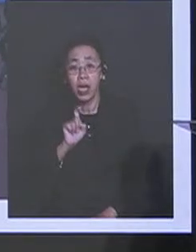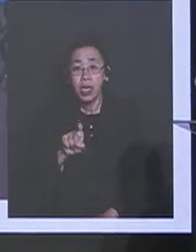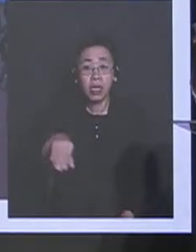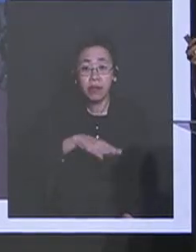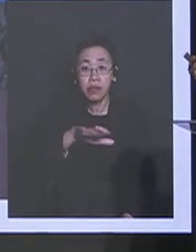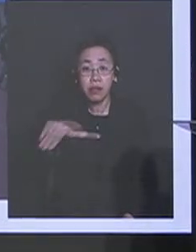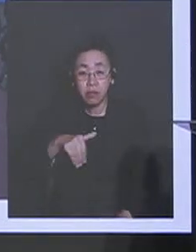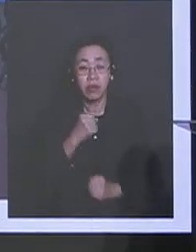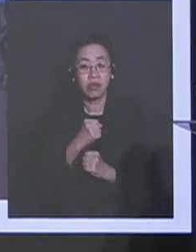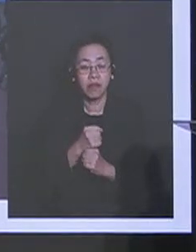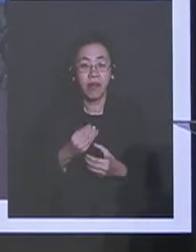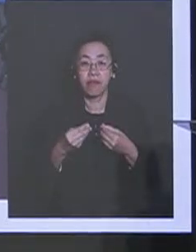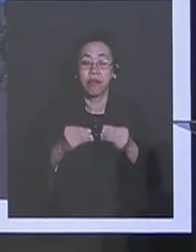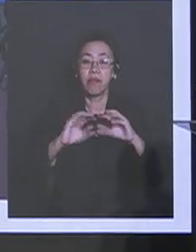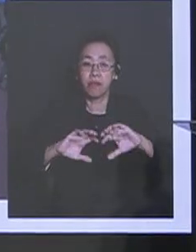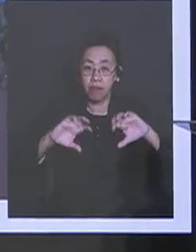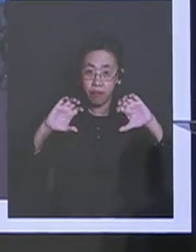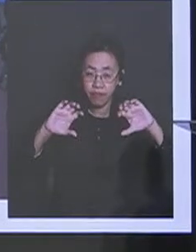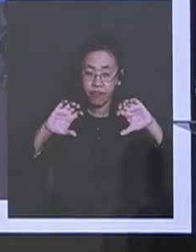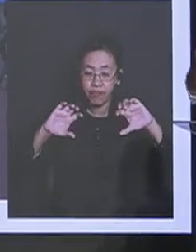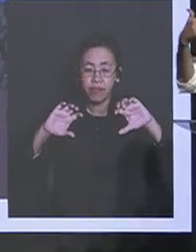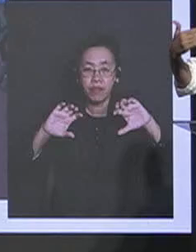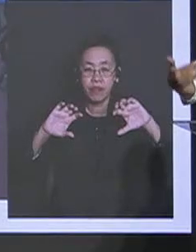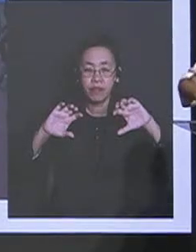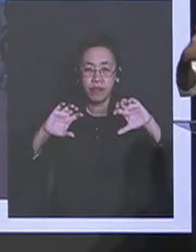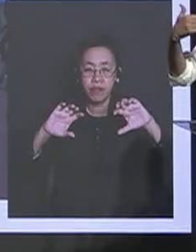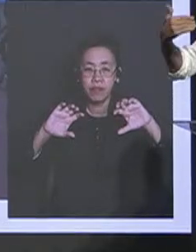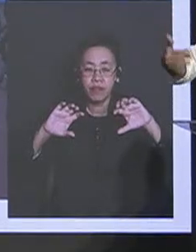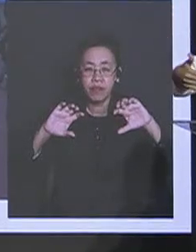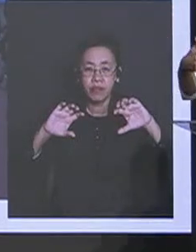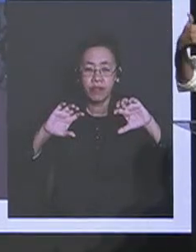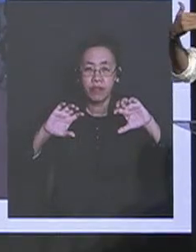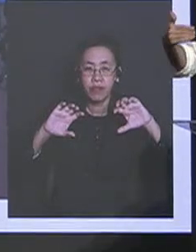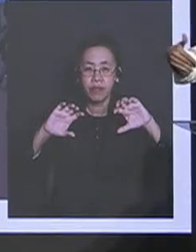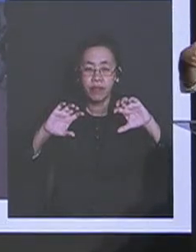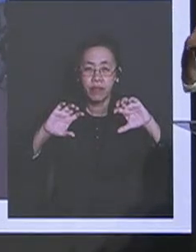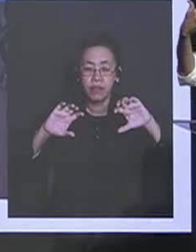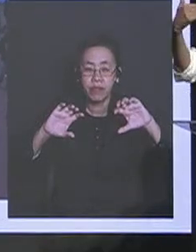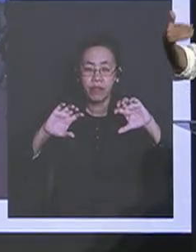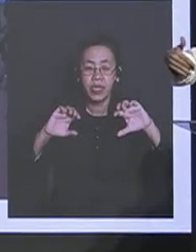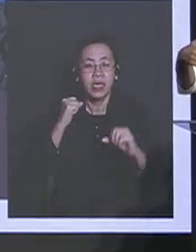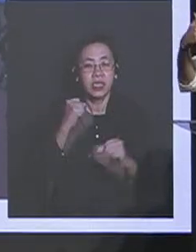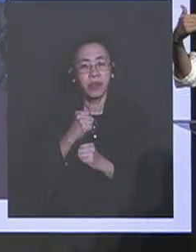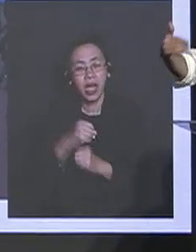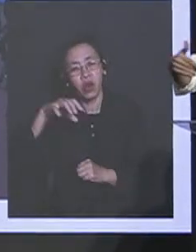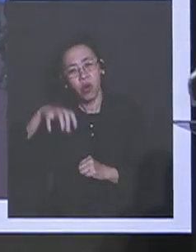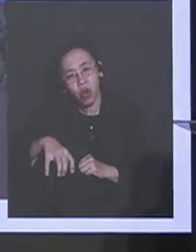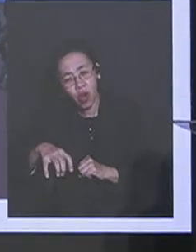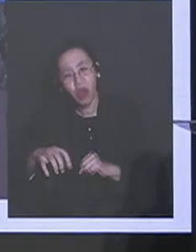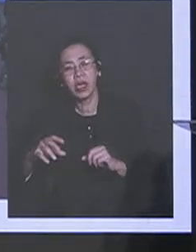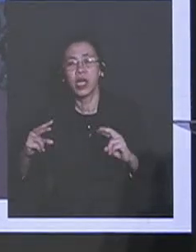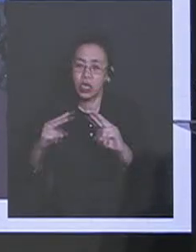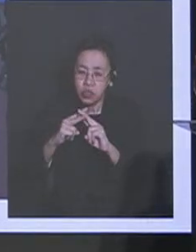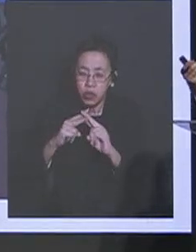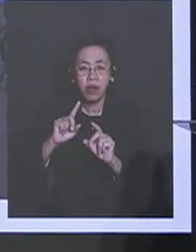kind of bureaucracy, oftentimes it's just keep doing the same thing. It's easier to just keep doing the same